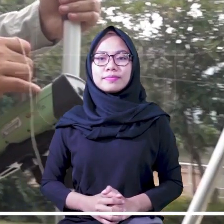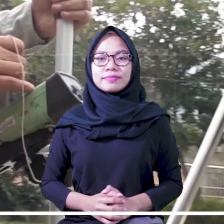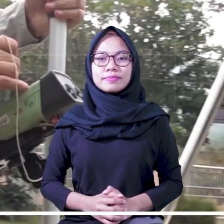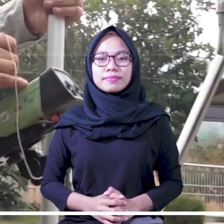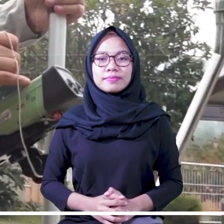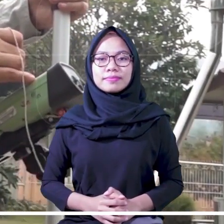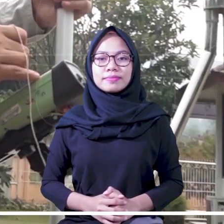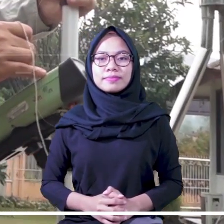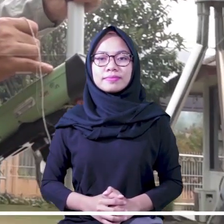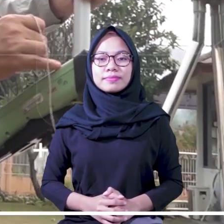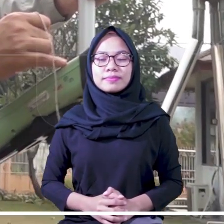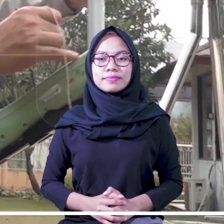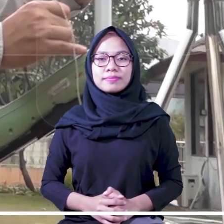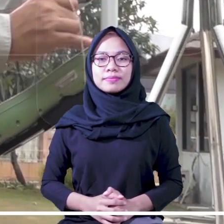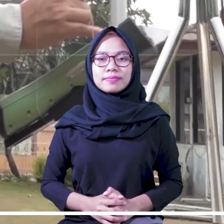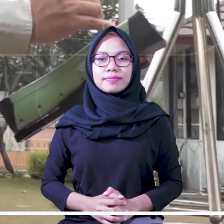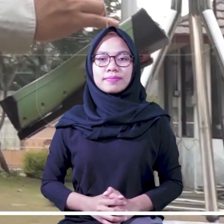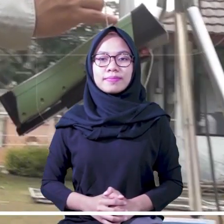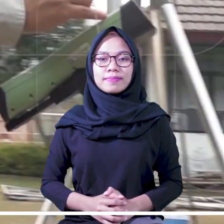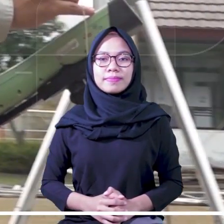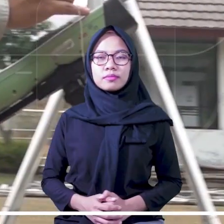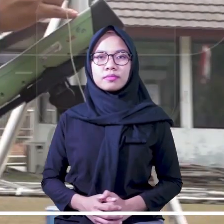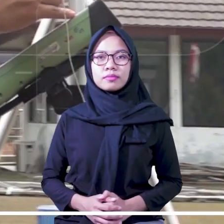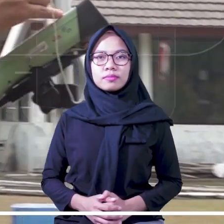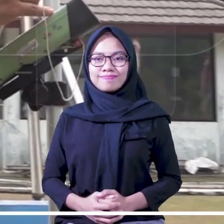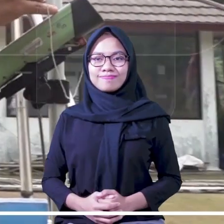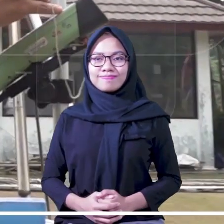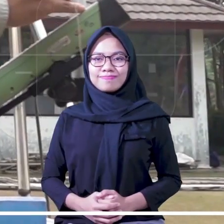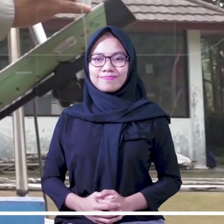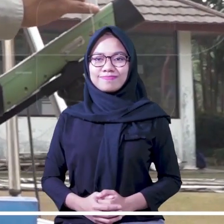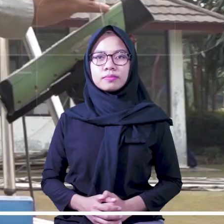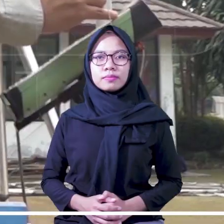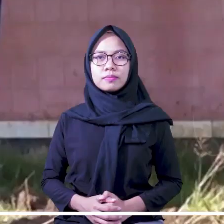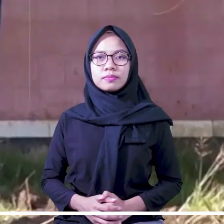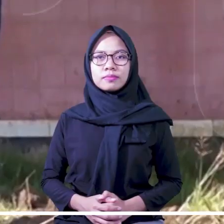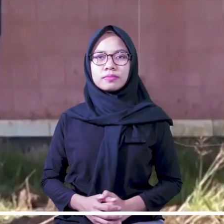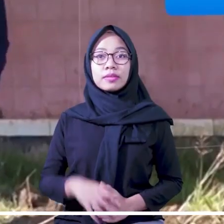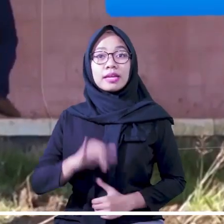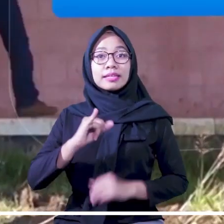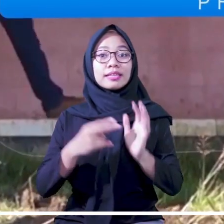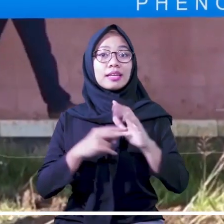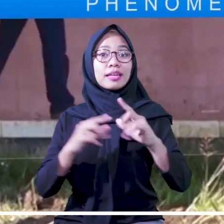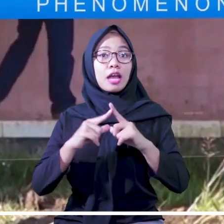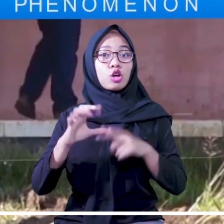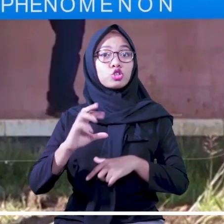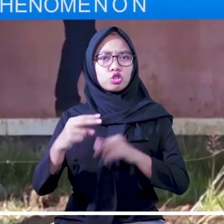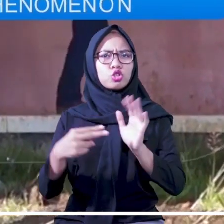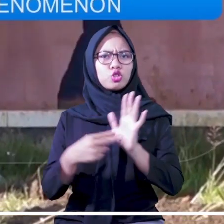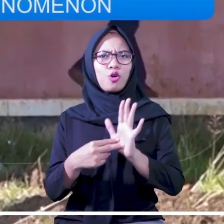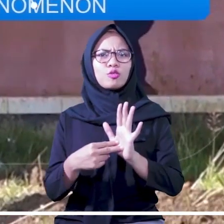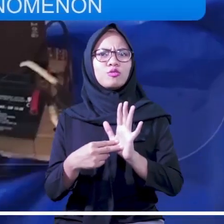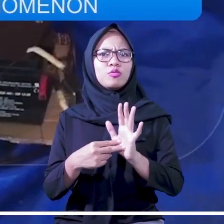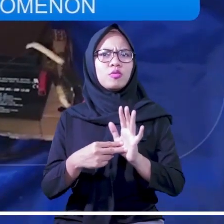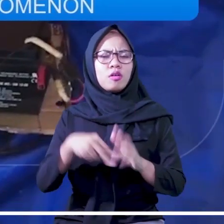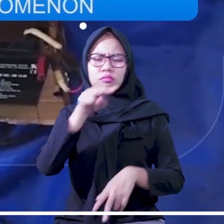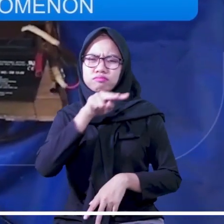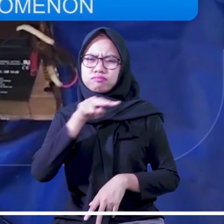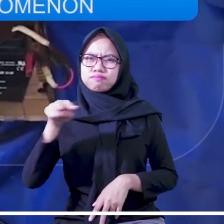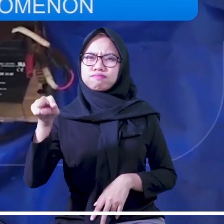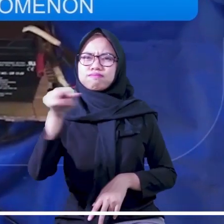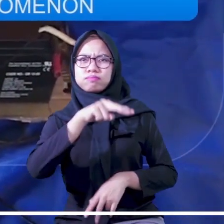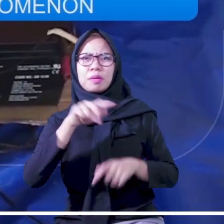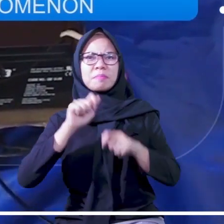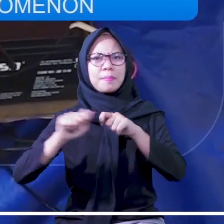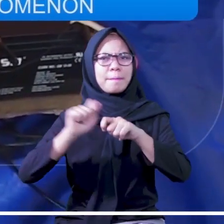centimeters accuracy level within seconds or minutes. The National Geodetic Control Network is maintained by